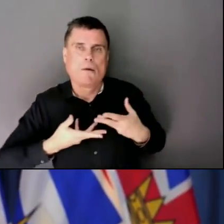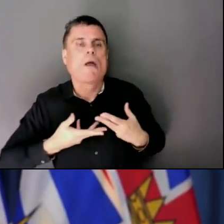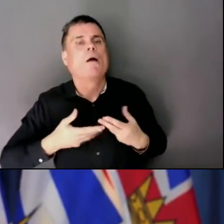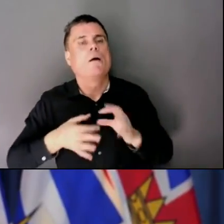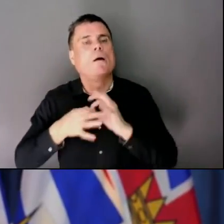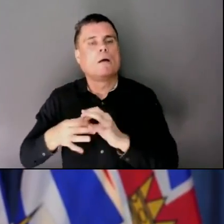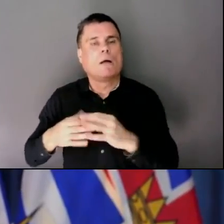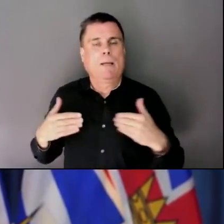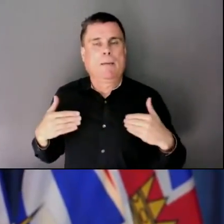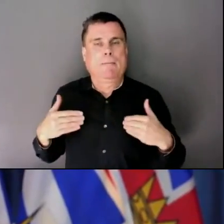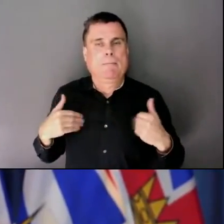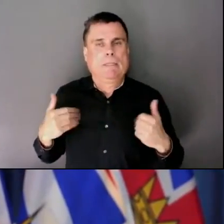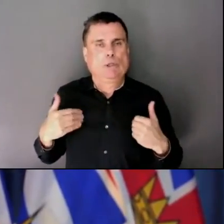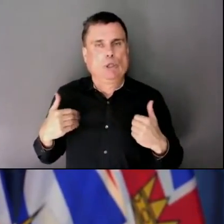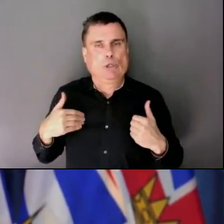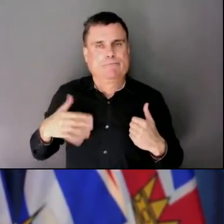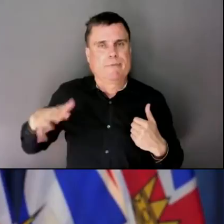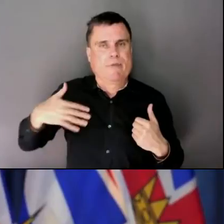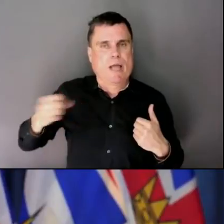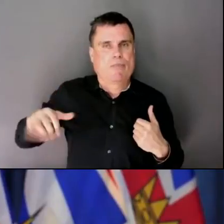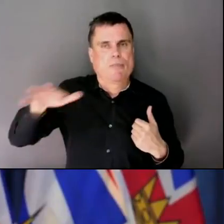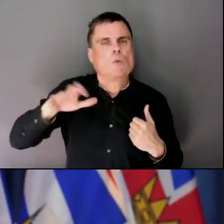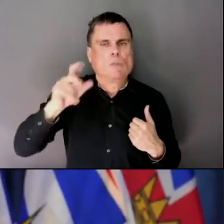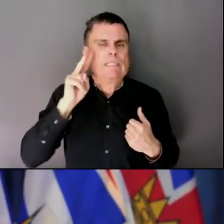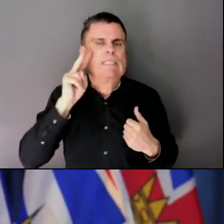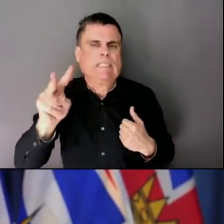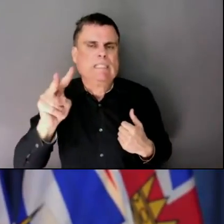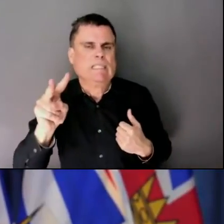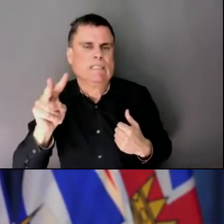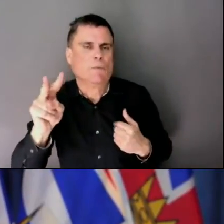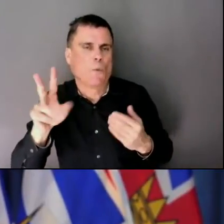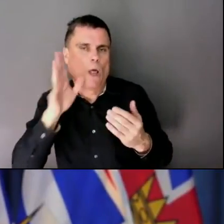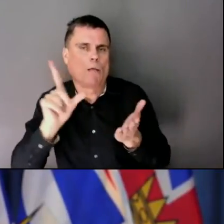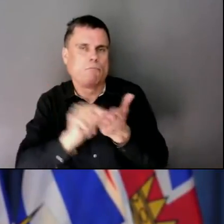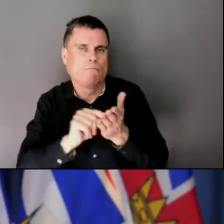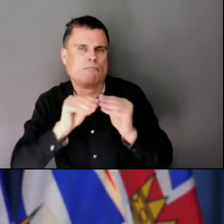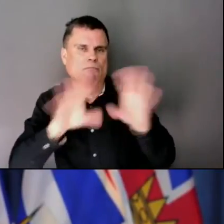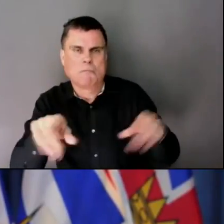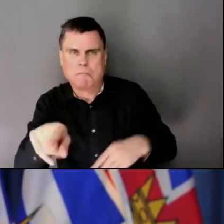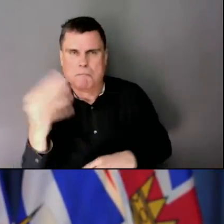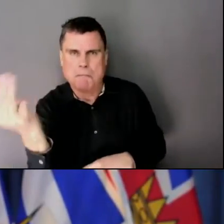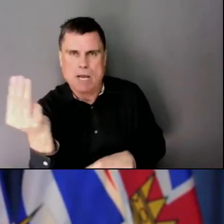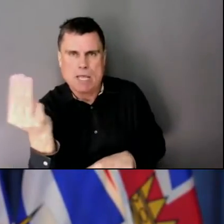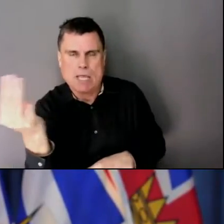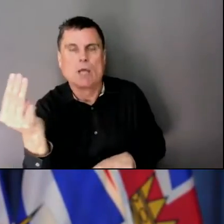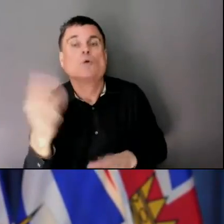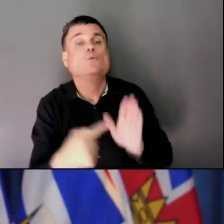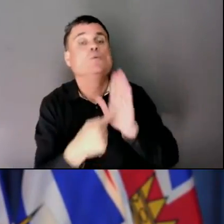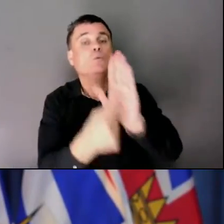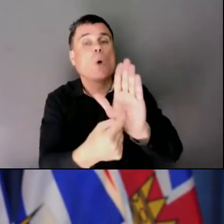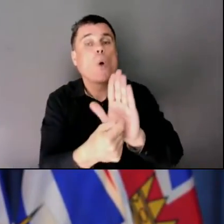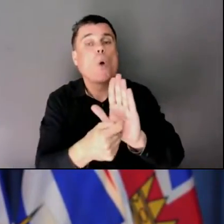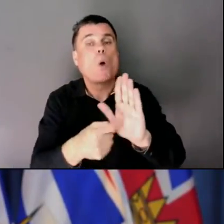see the report, that it's focused on the Ministry of Health and how it can provide better services. With respect to care home and care home